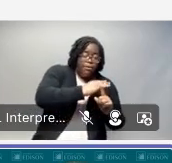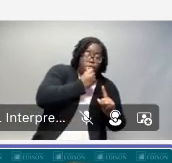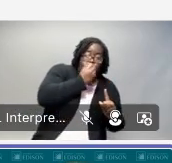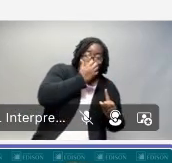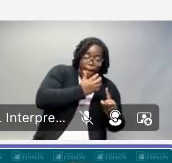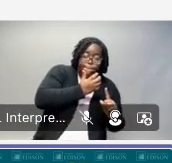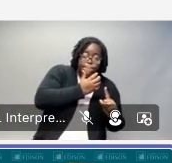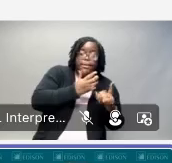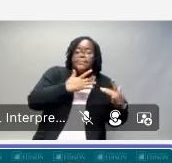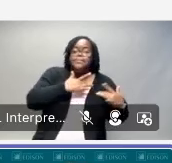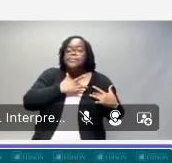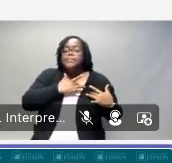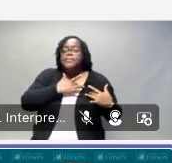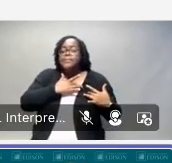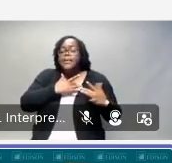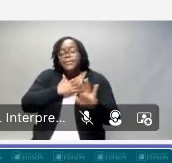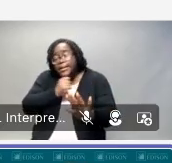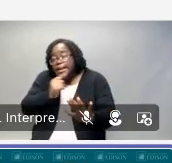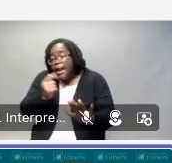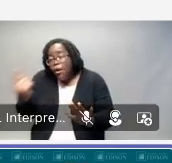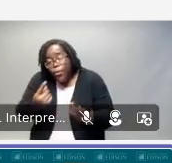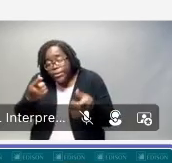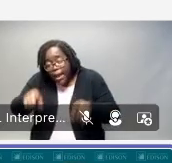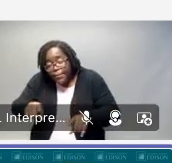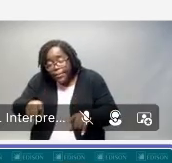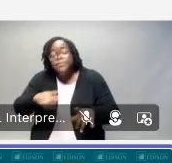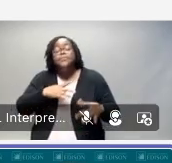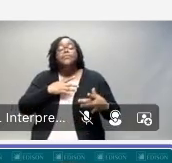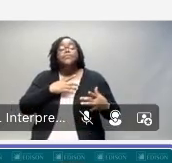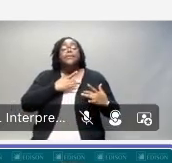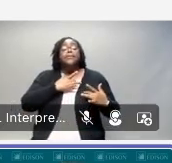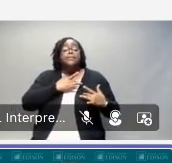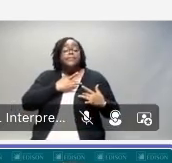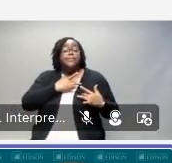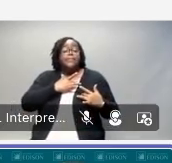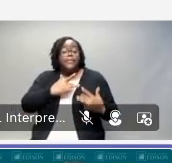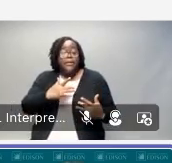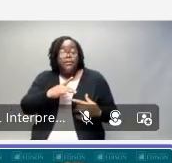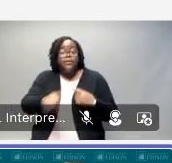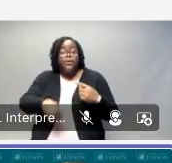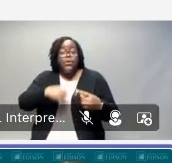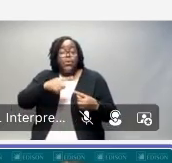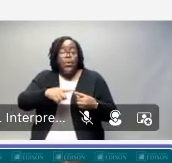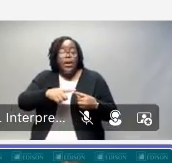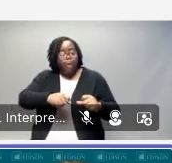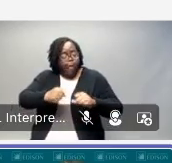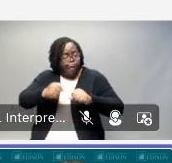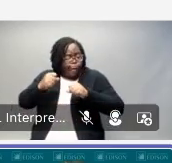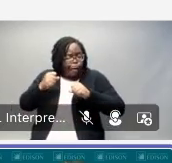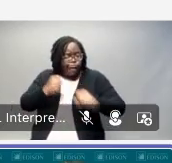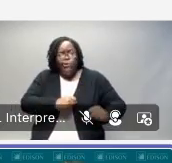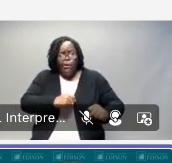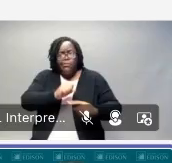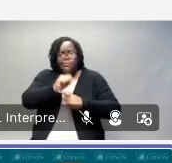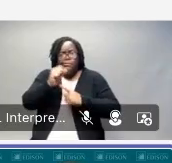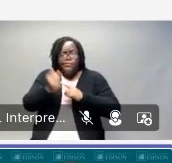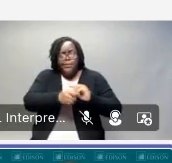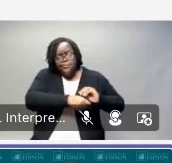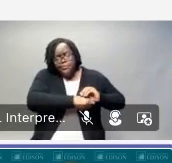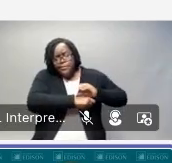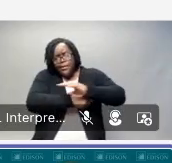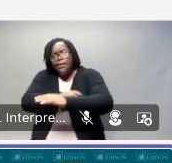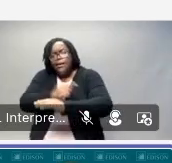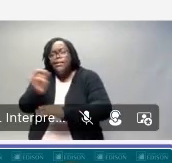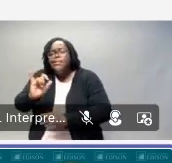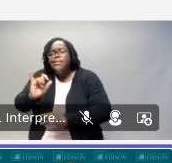typically when we get, now this doesn't always happen, but typically when we get a strong El Nino, like we had